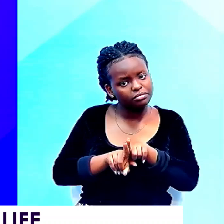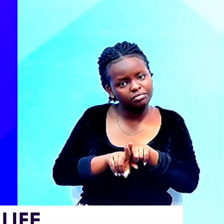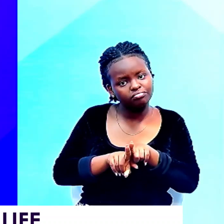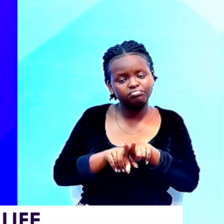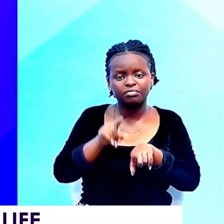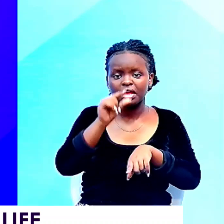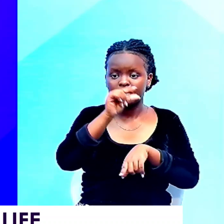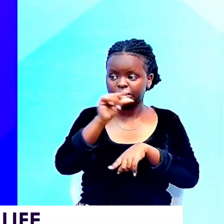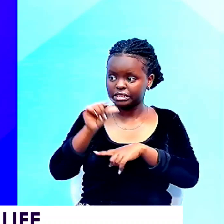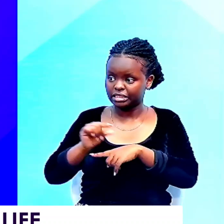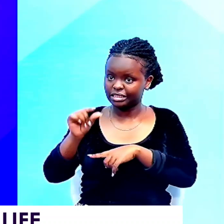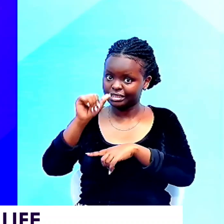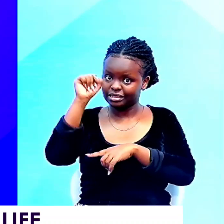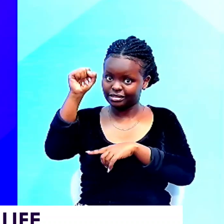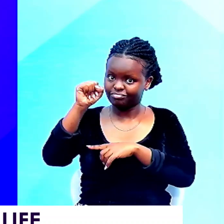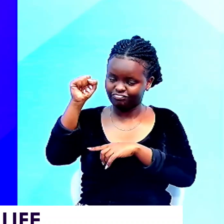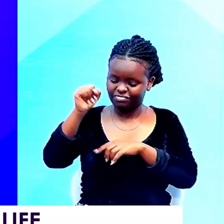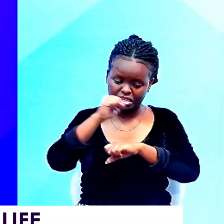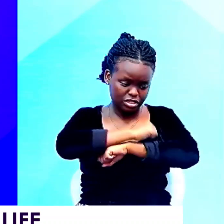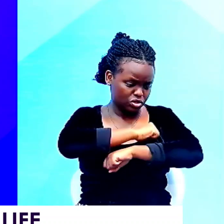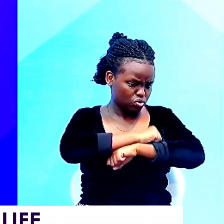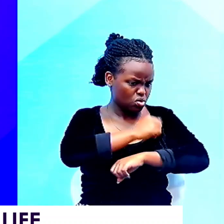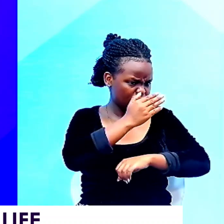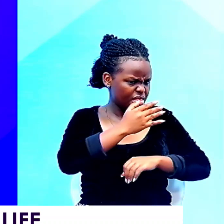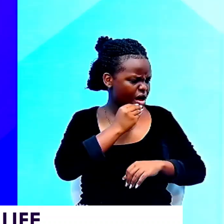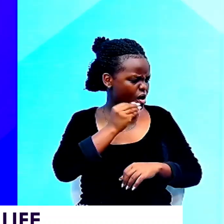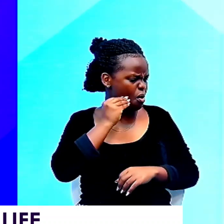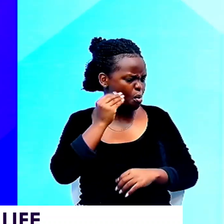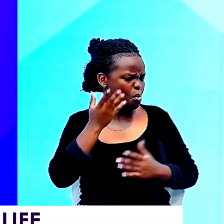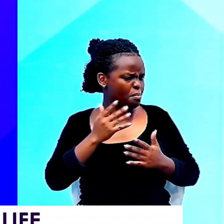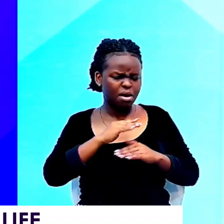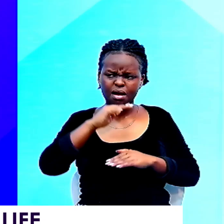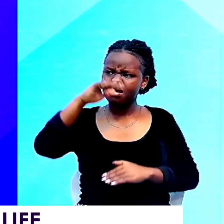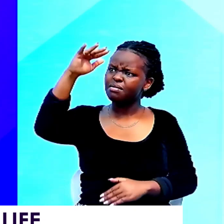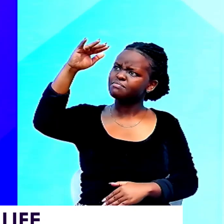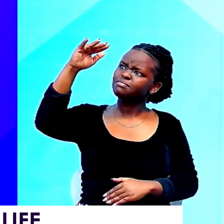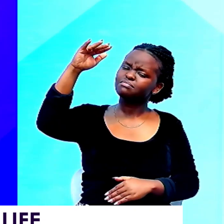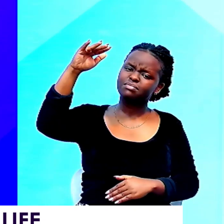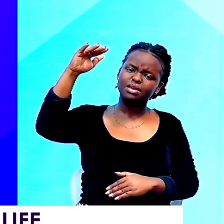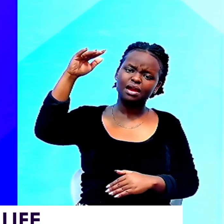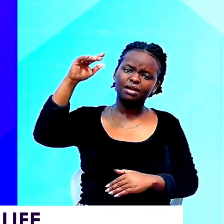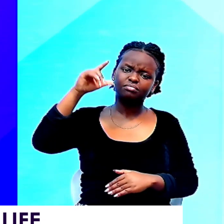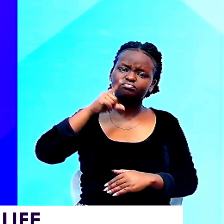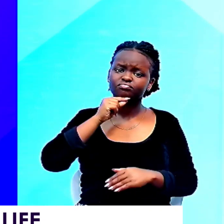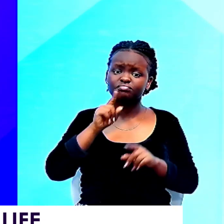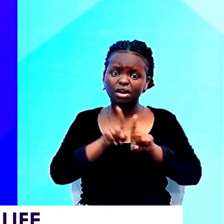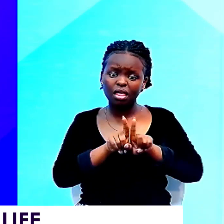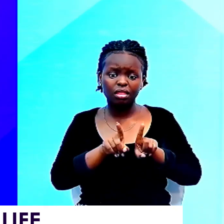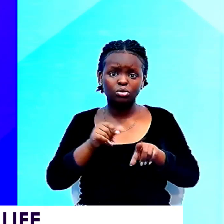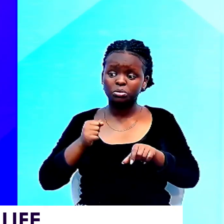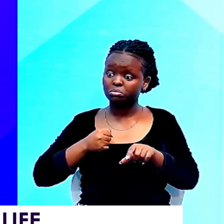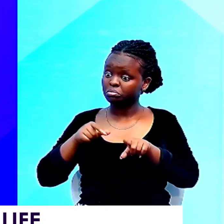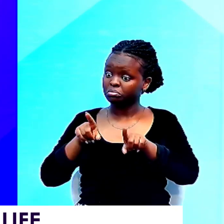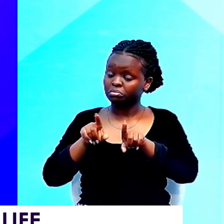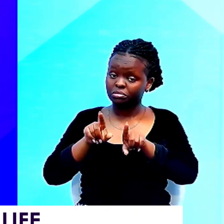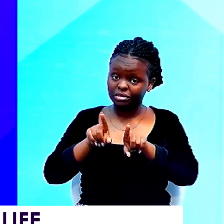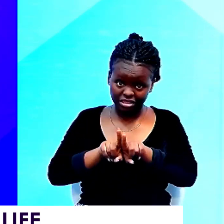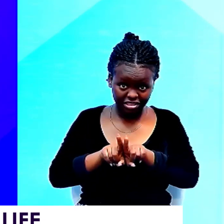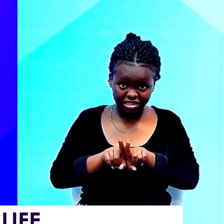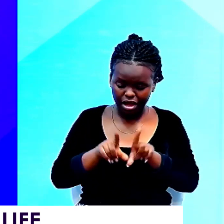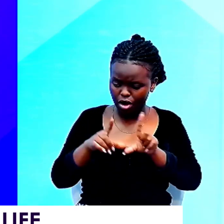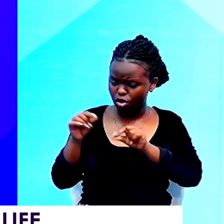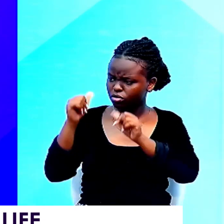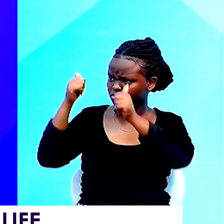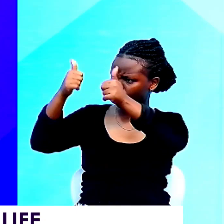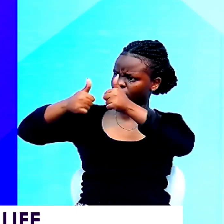So you are at school or you are at home, your bigger sibling has gone to the demonstration sites. Right. You are not